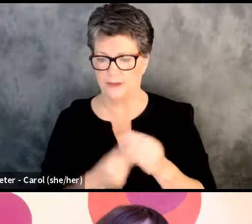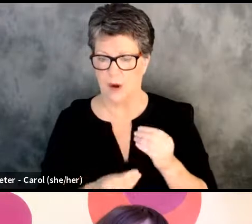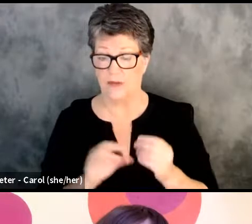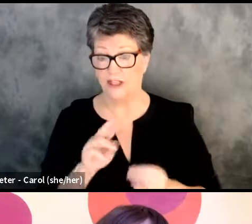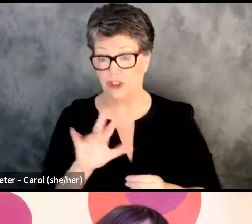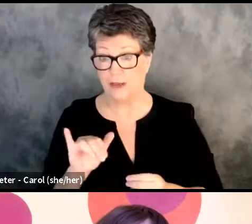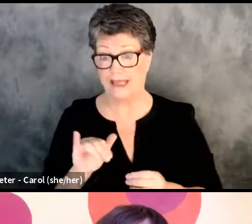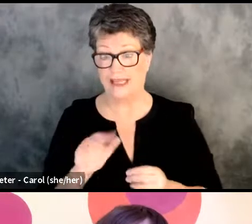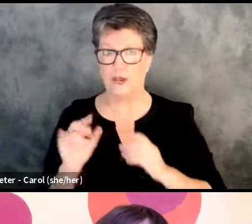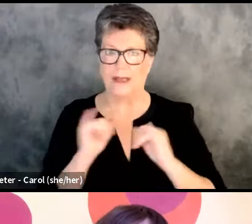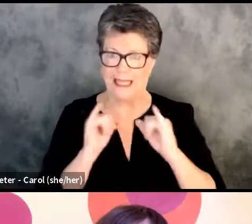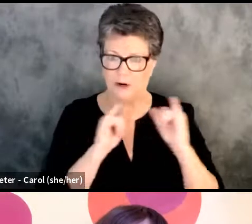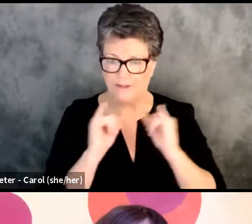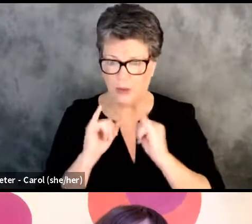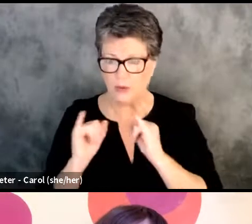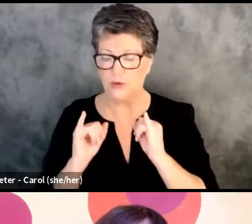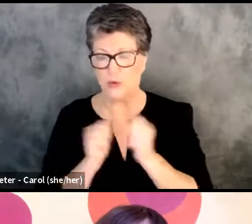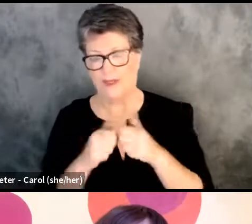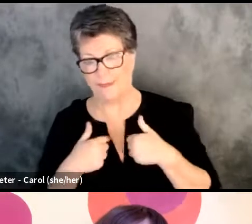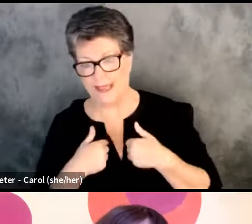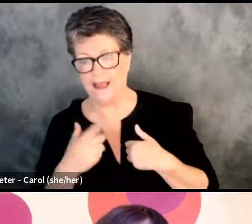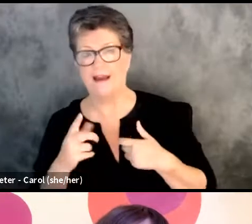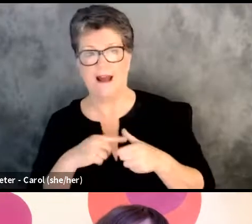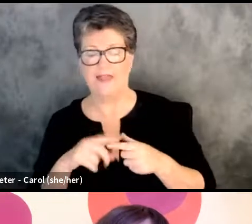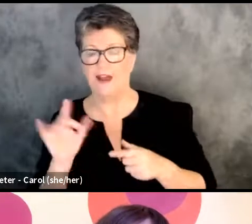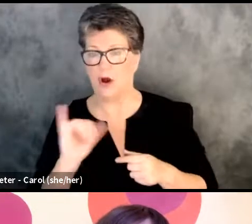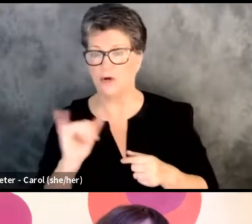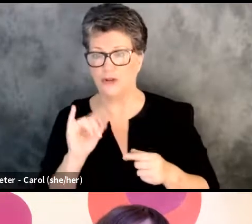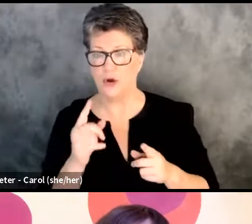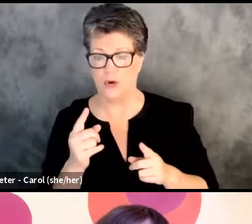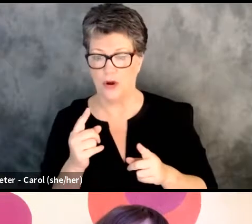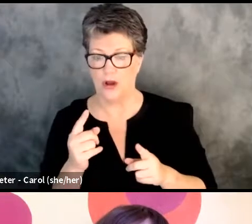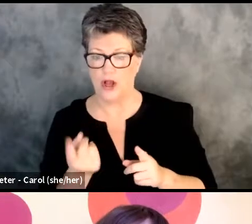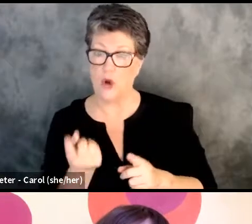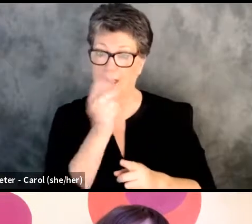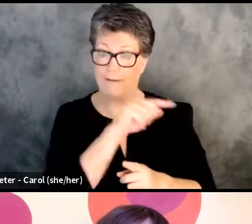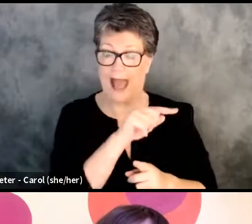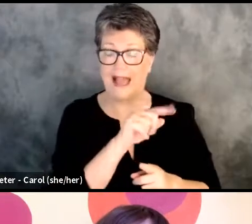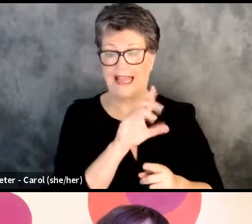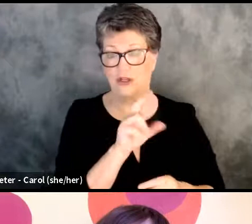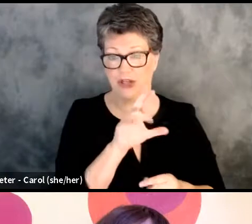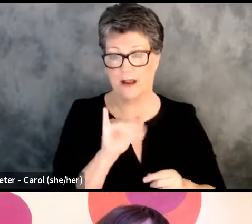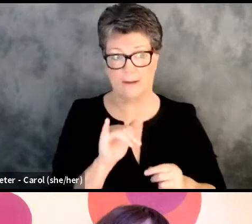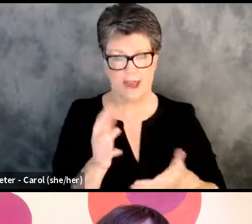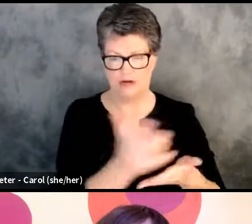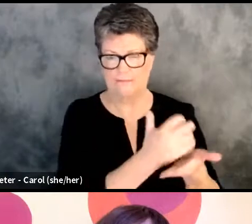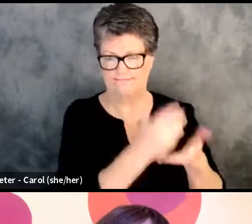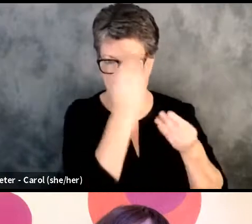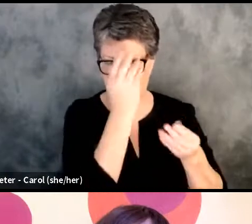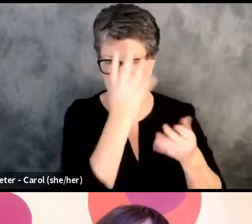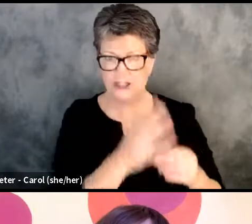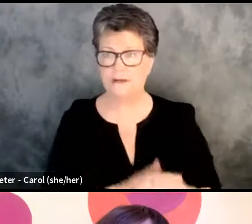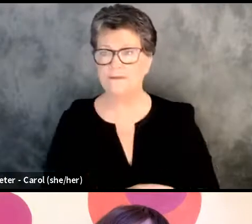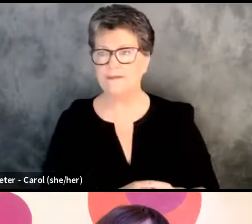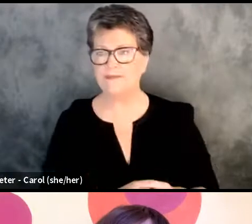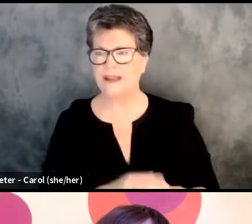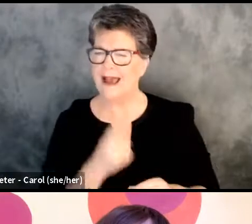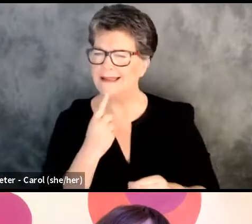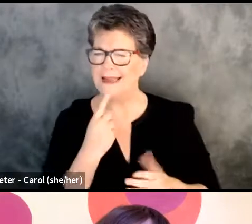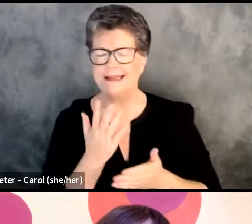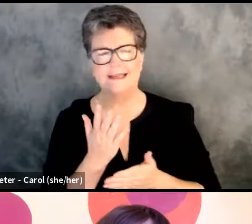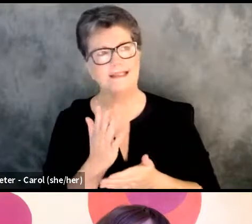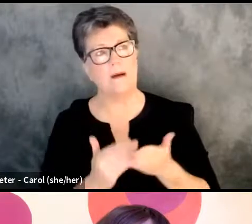doing interviews with me and then also going back in and getting documentary information. But I would say some of the most